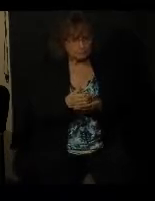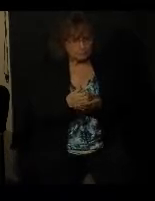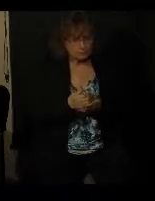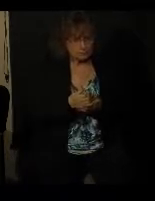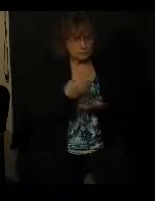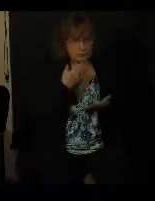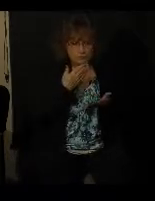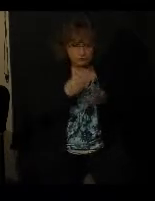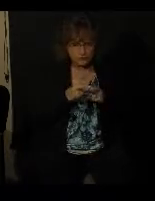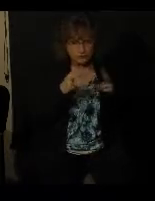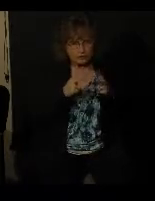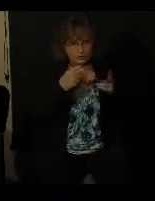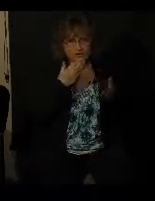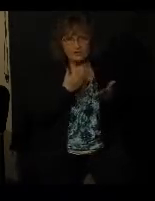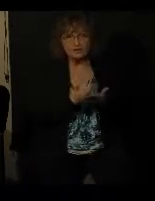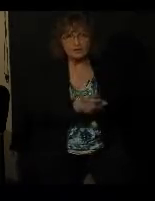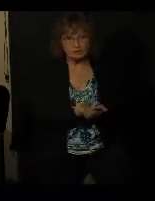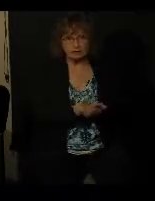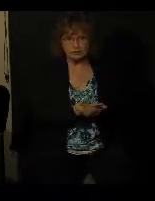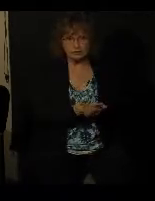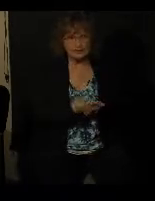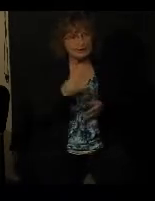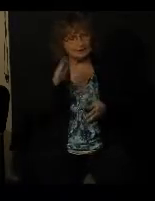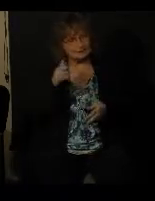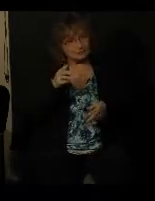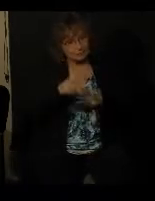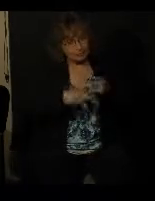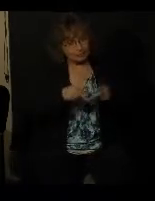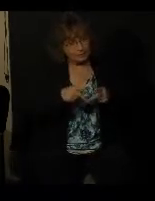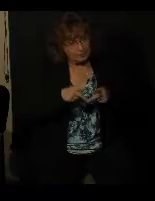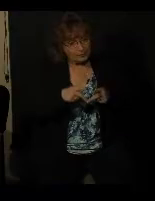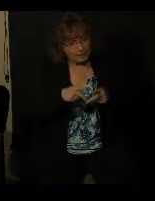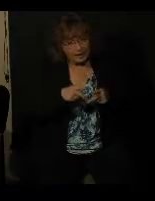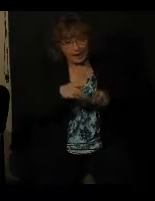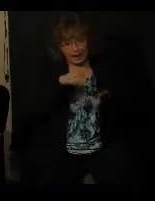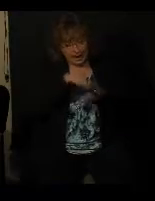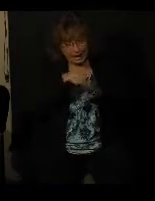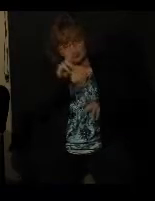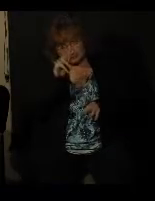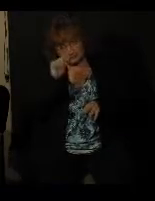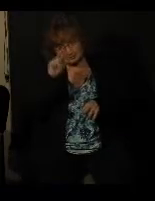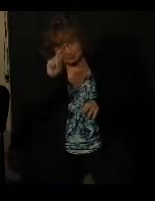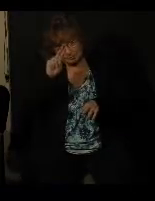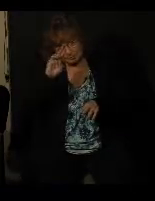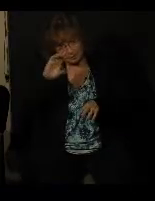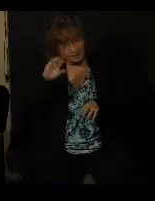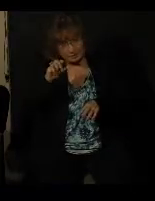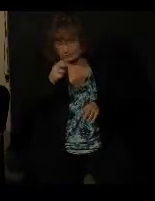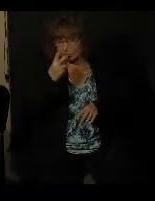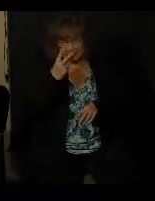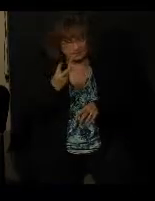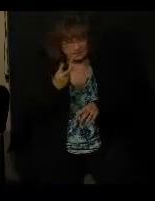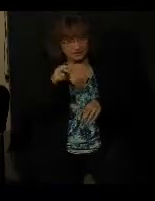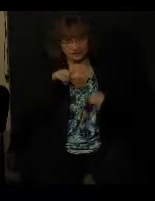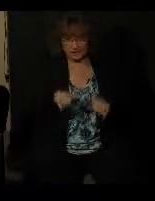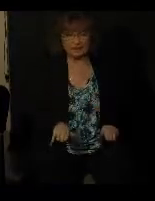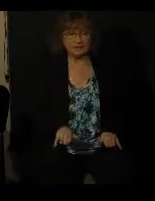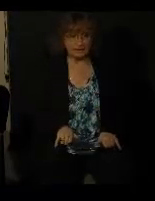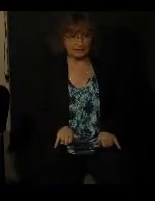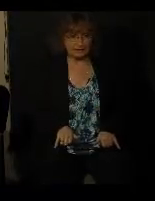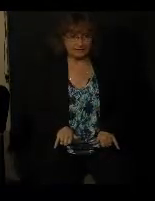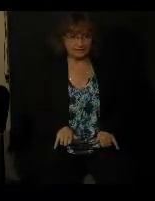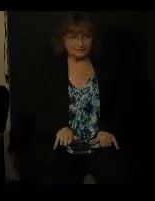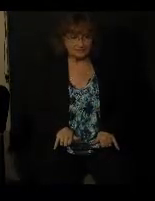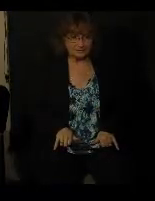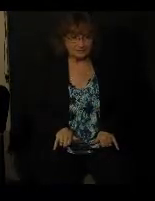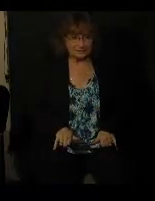evening sometime they sent me a text and said, hey, the finished version's on YouTube, so here it is. And Brett, they would be